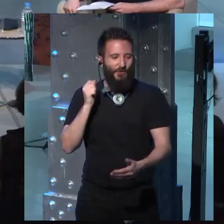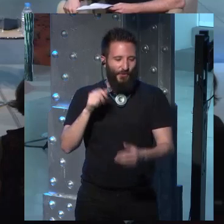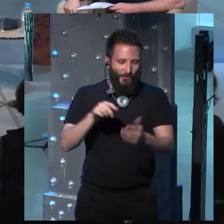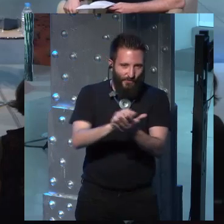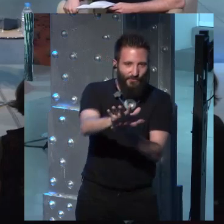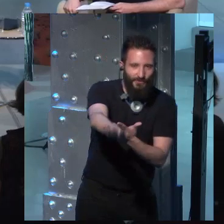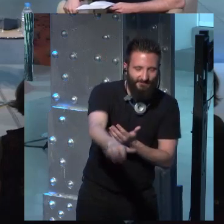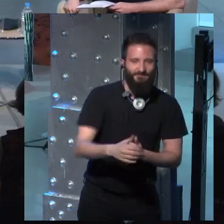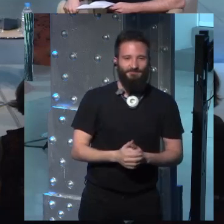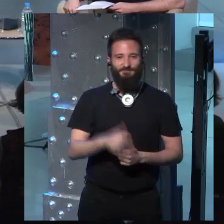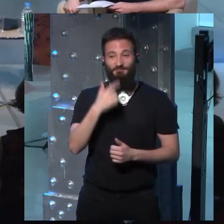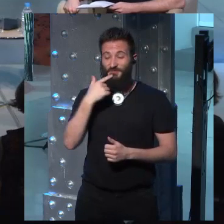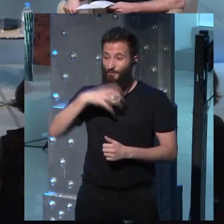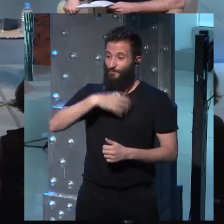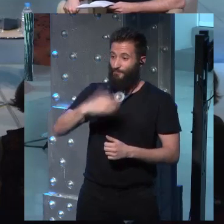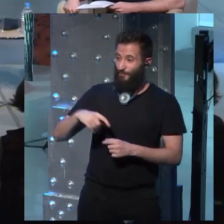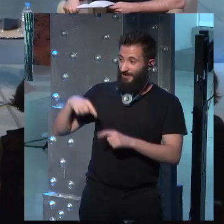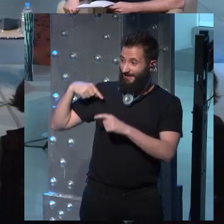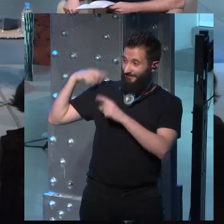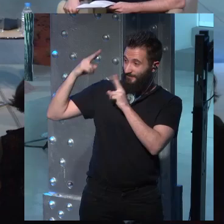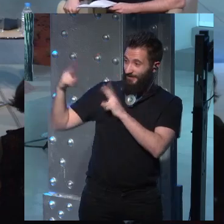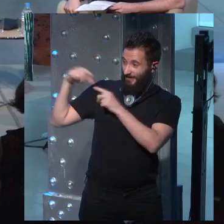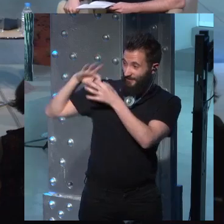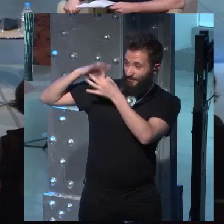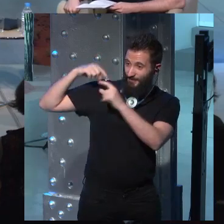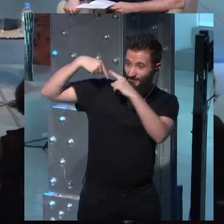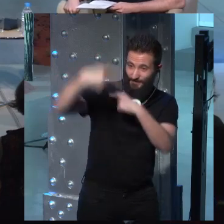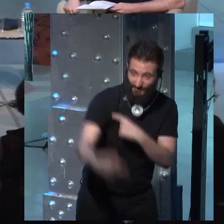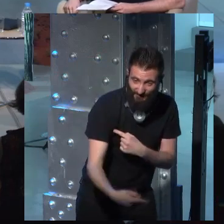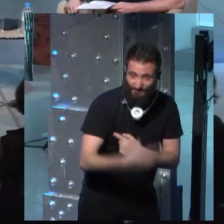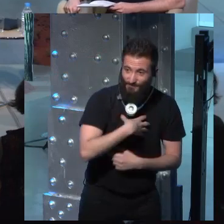for her having a prequel, and It shoots in Madrid.